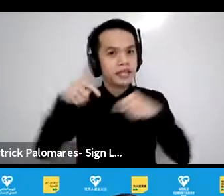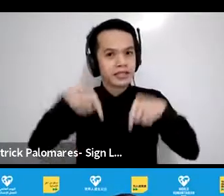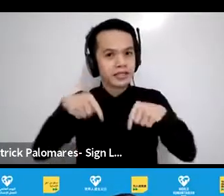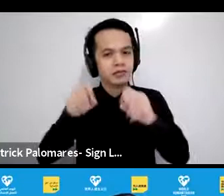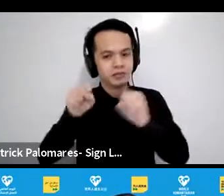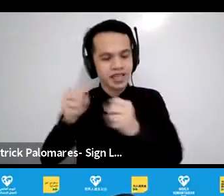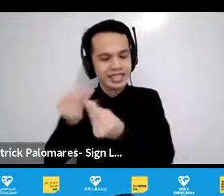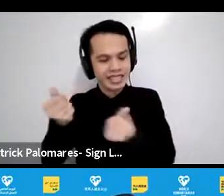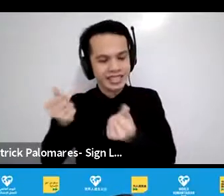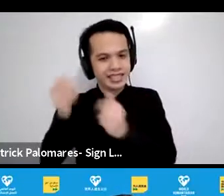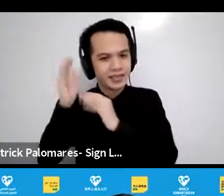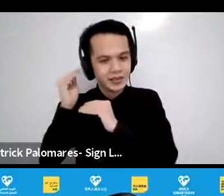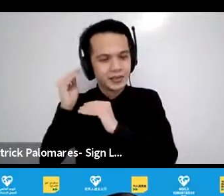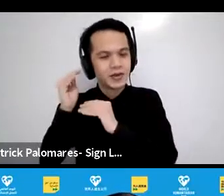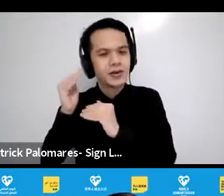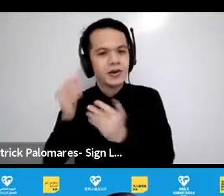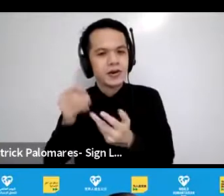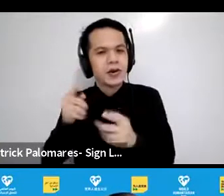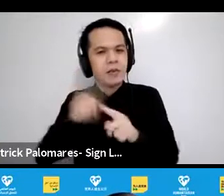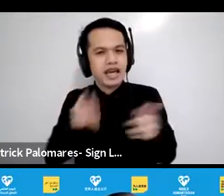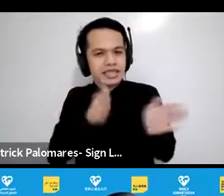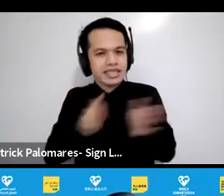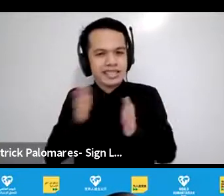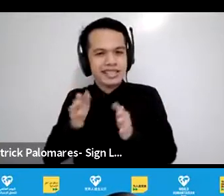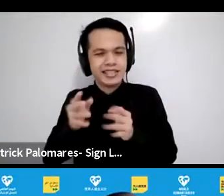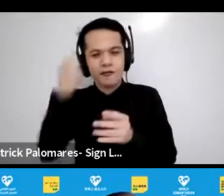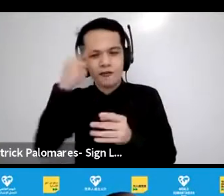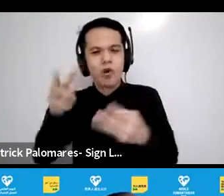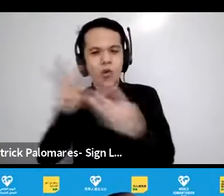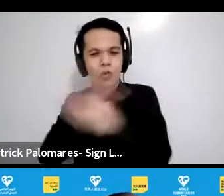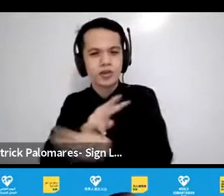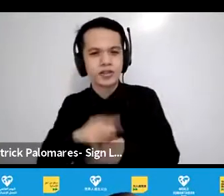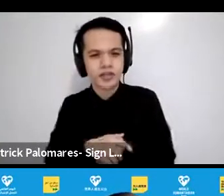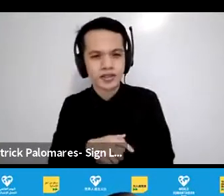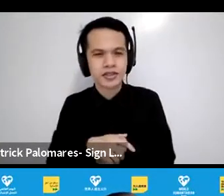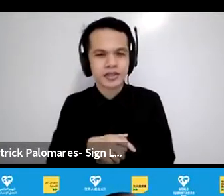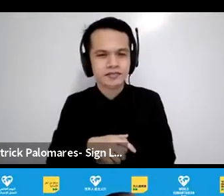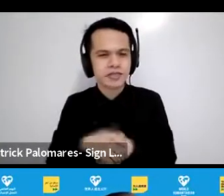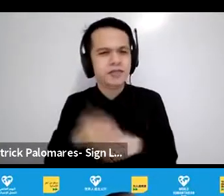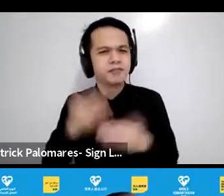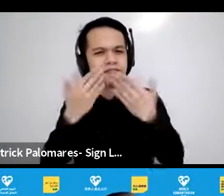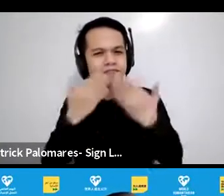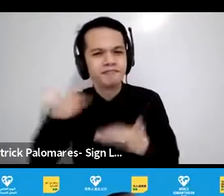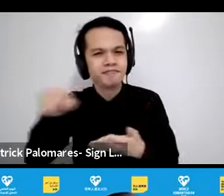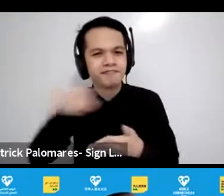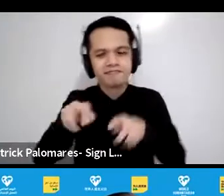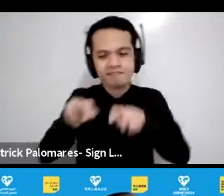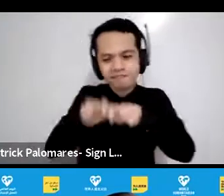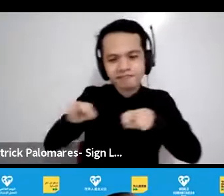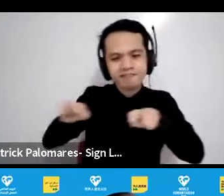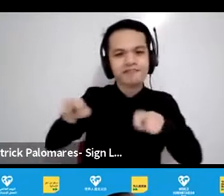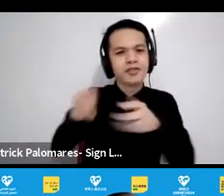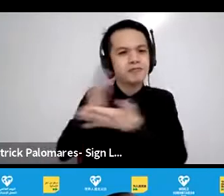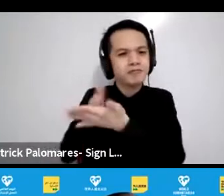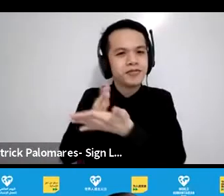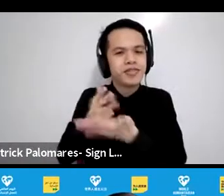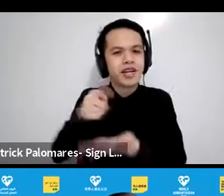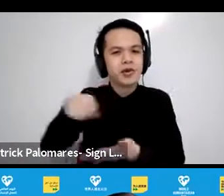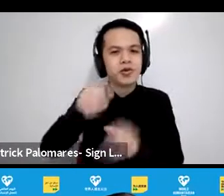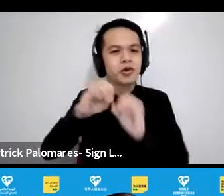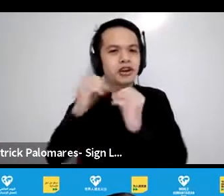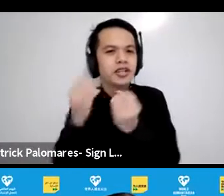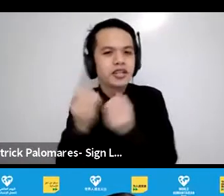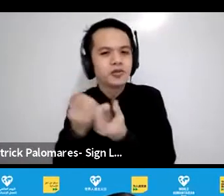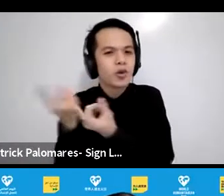resolved soon, but you have to be prepared for the worst. Thank you so much to all of our panelists for sharing everything that your organizations